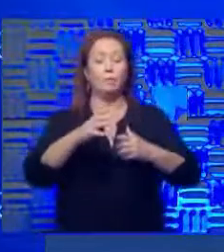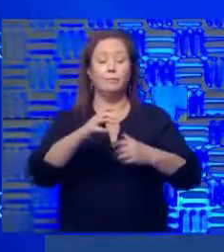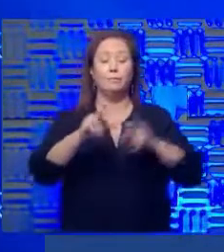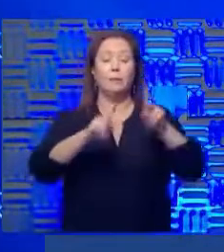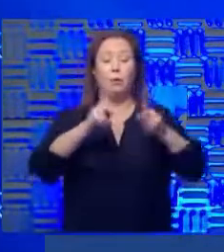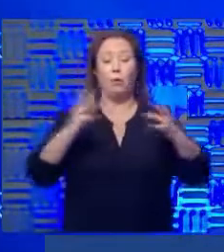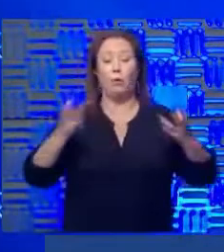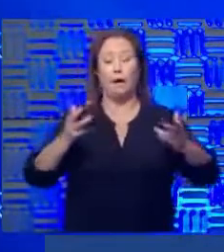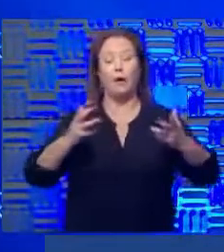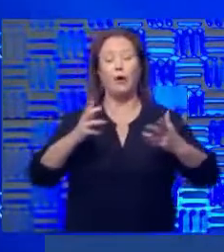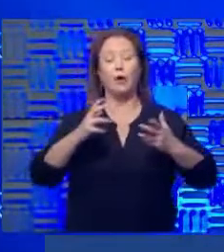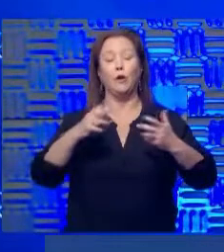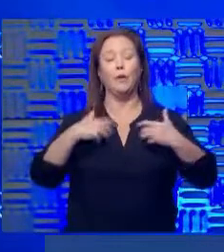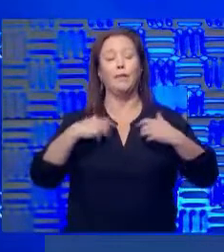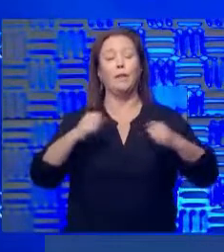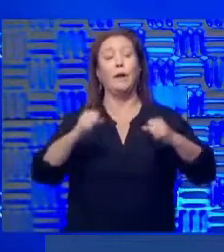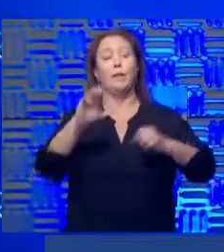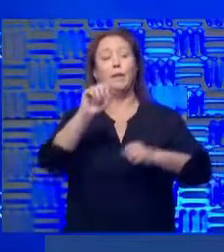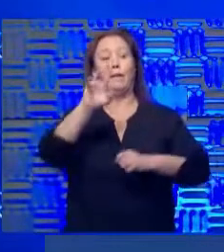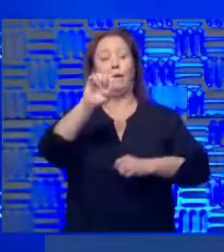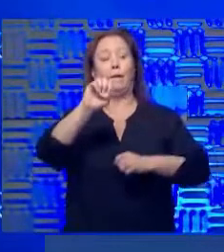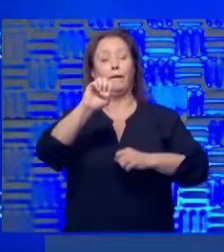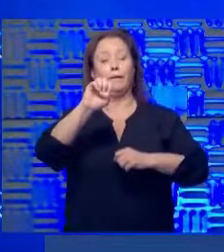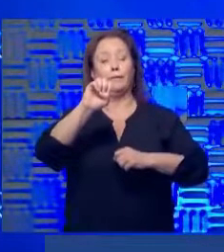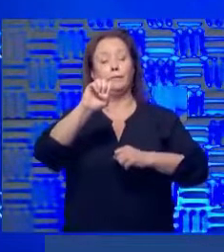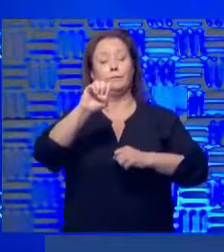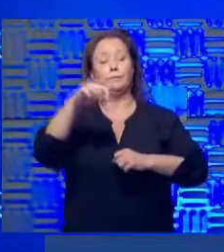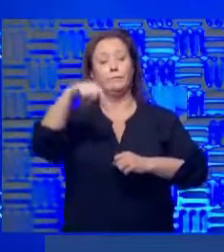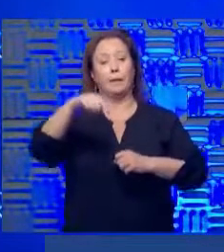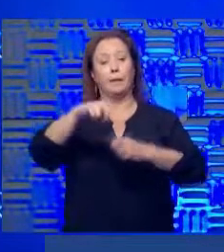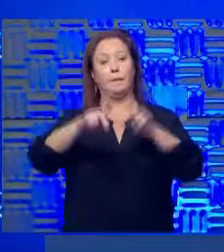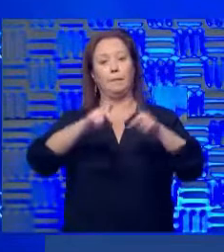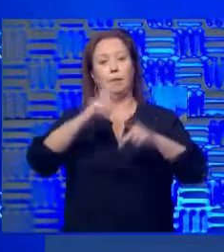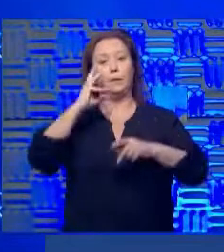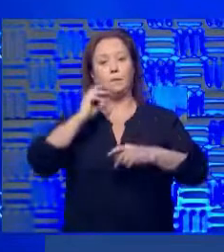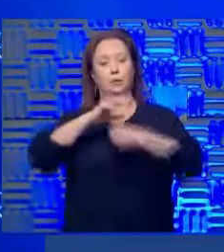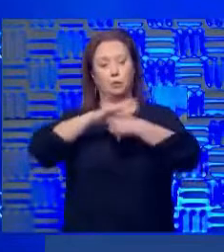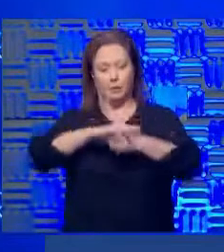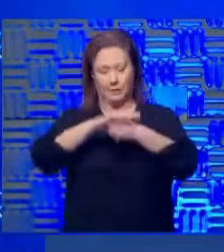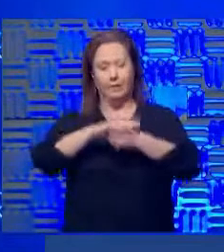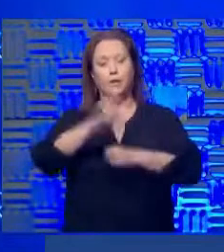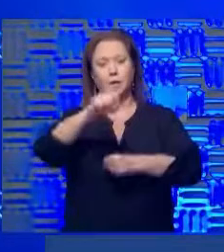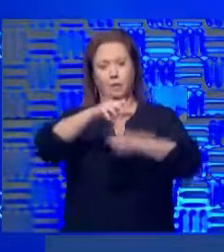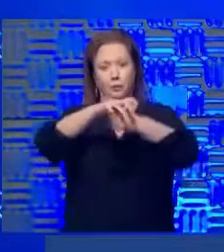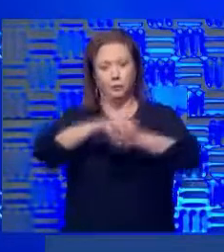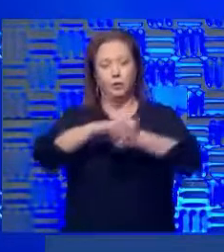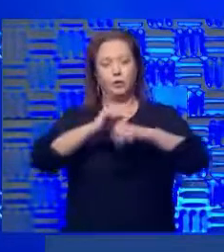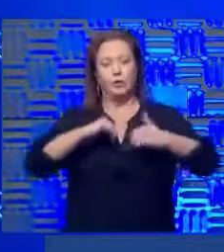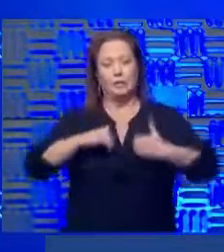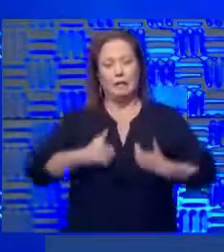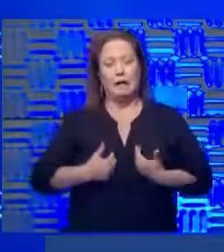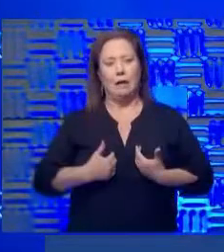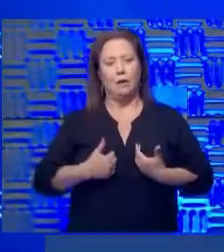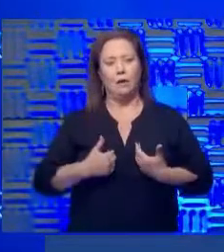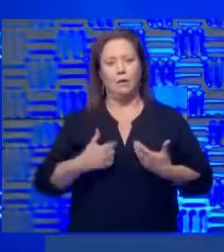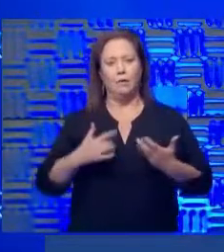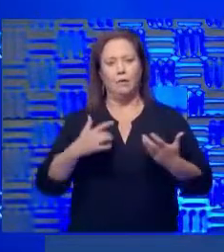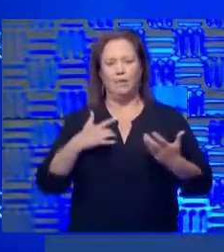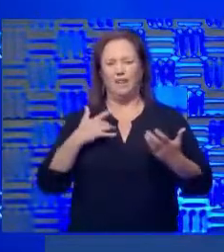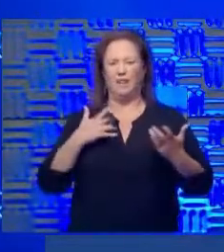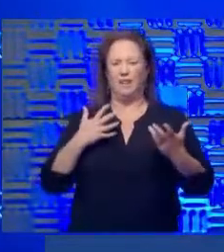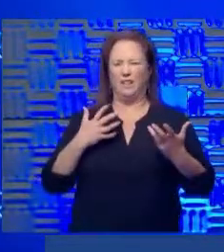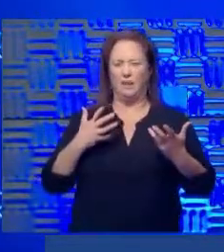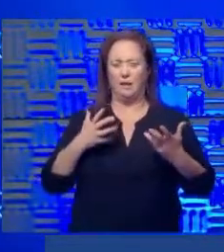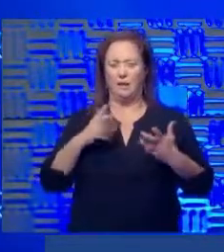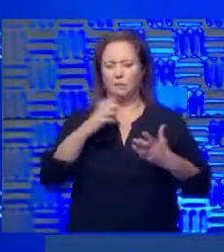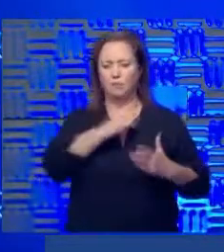who are here under a lot of stress, is that you do get stressed, and then you do get tired, and then you get a little crispy, and then you